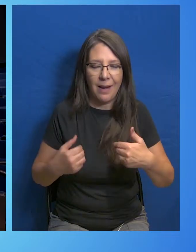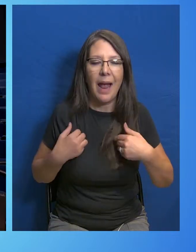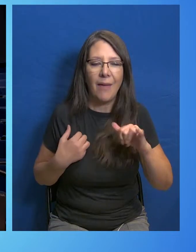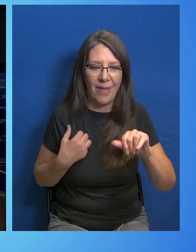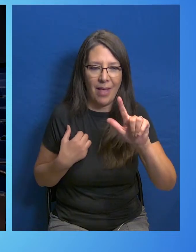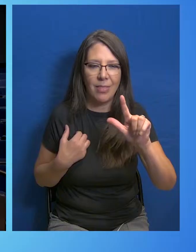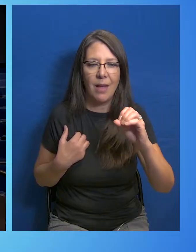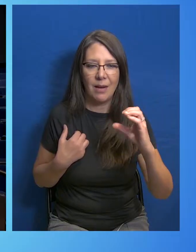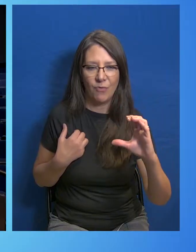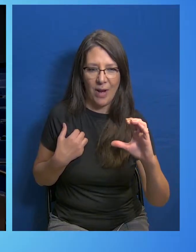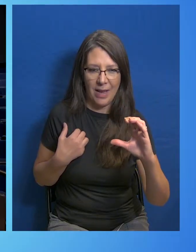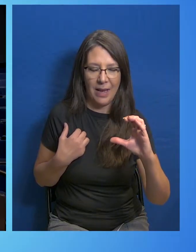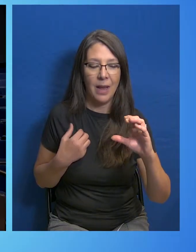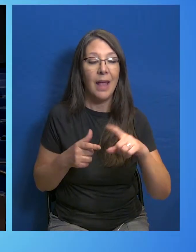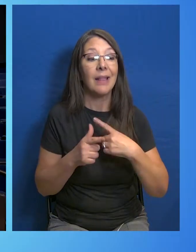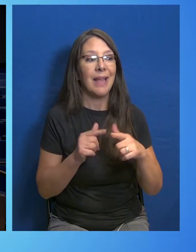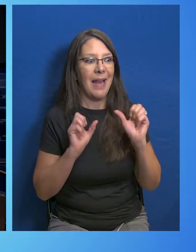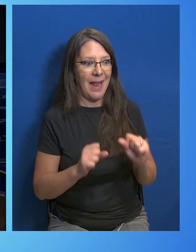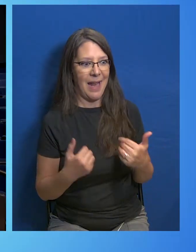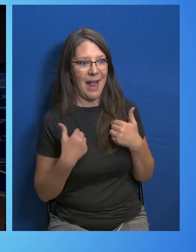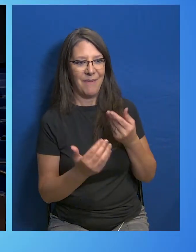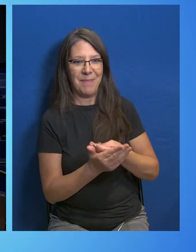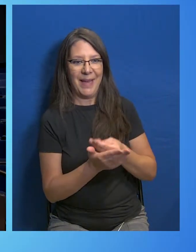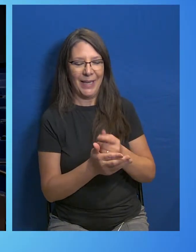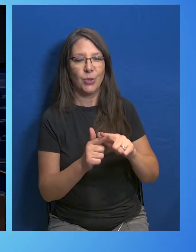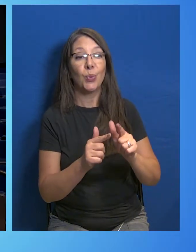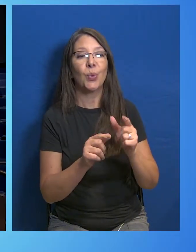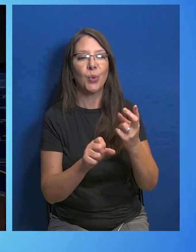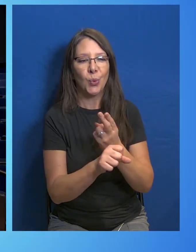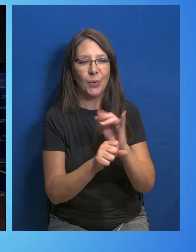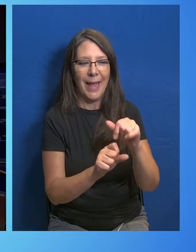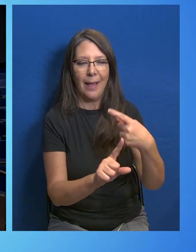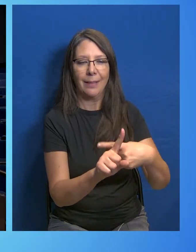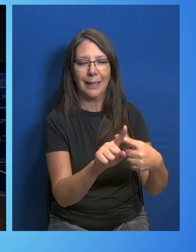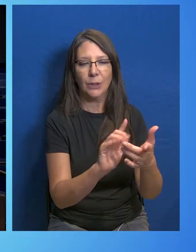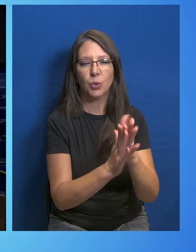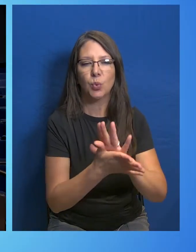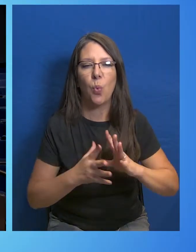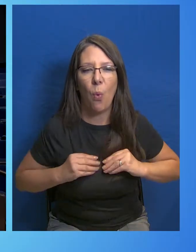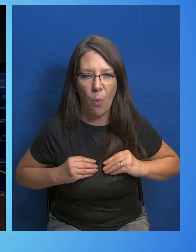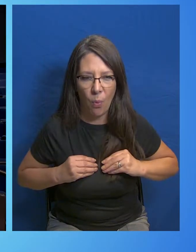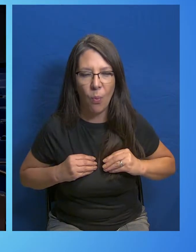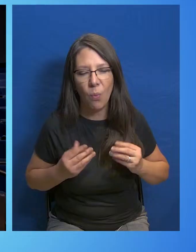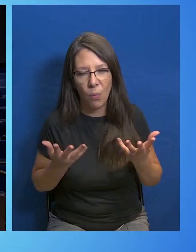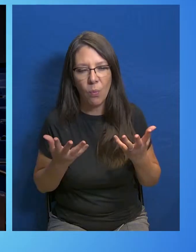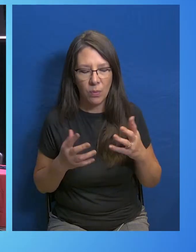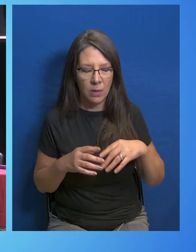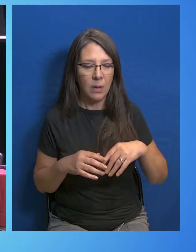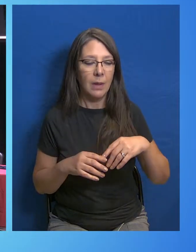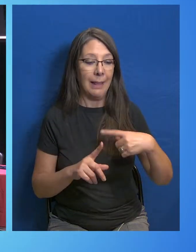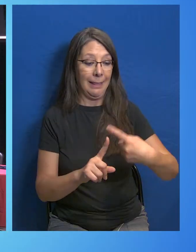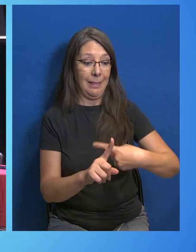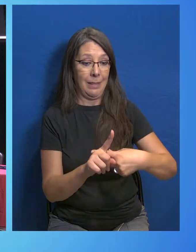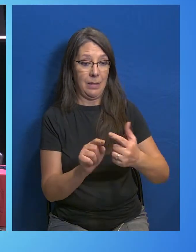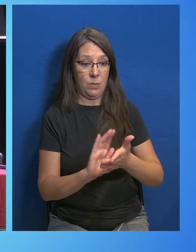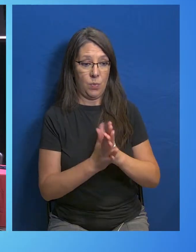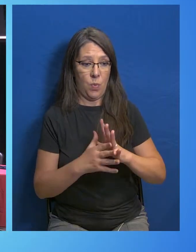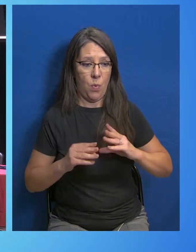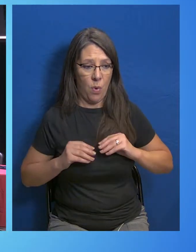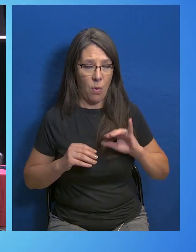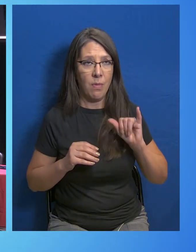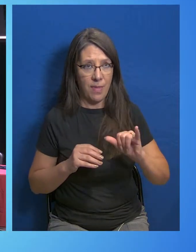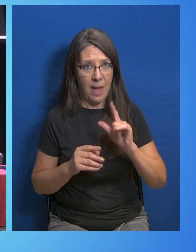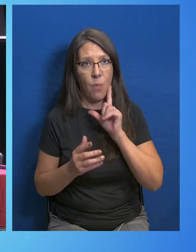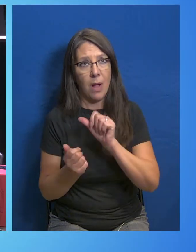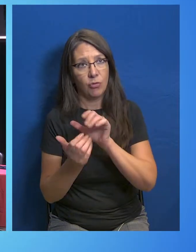funds to lease to own. Now, the lease to own certainly addresses capital